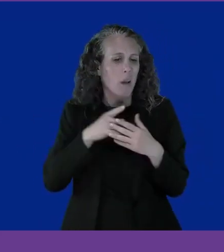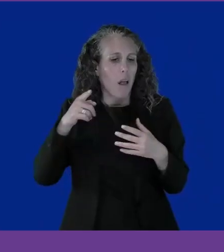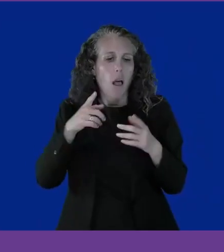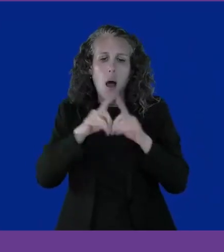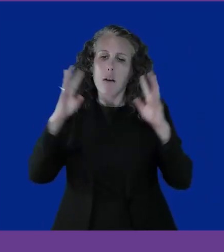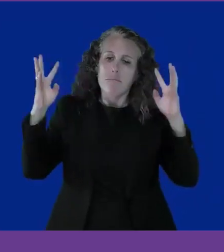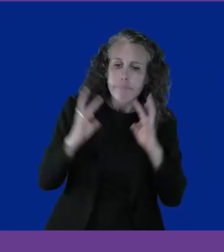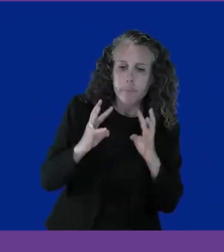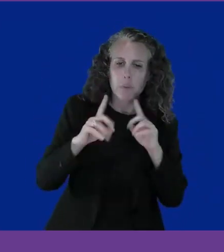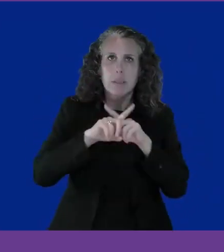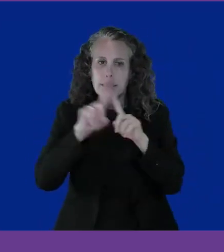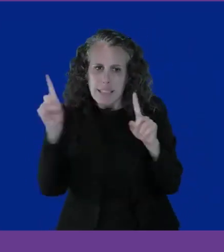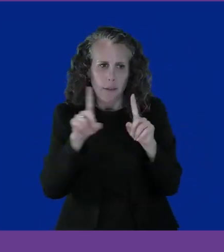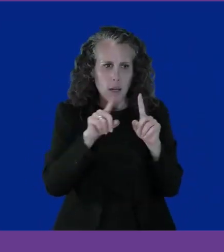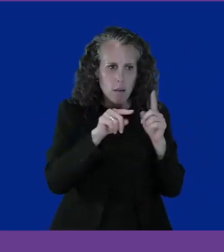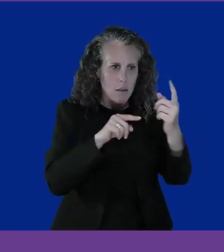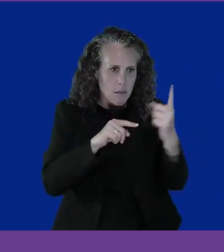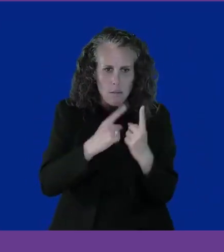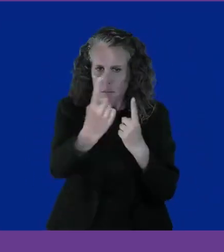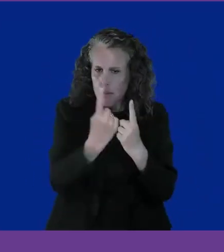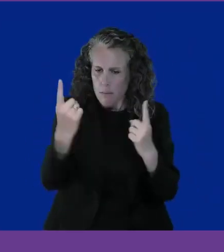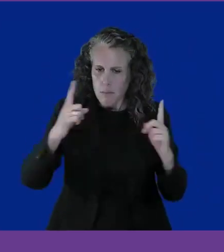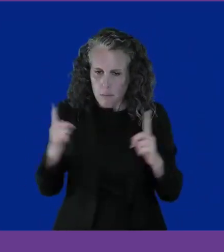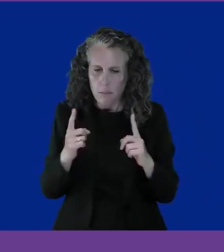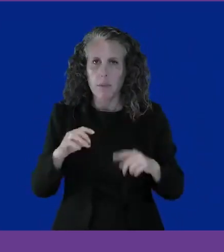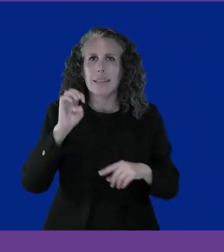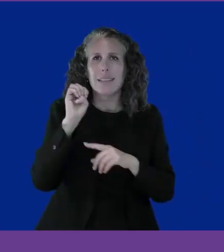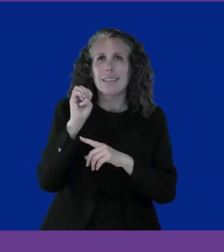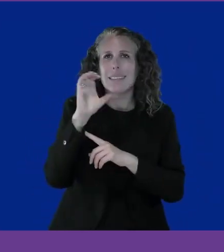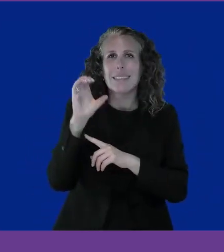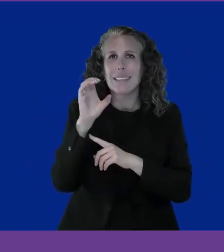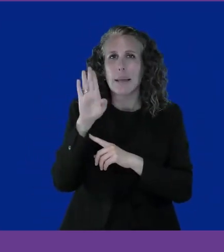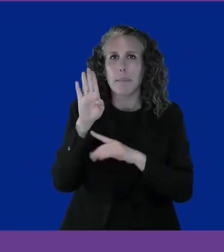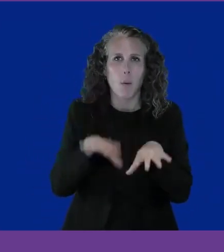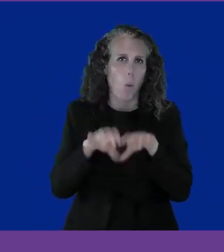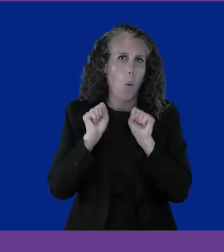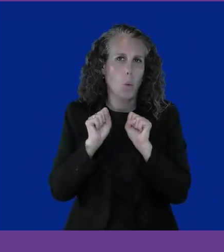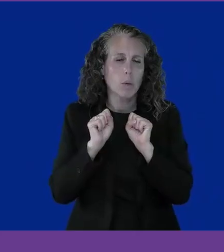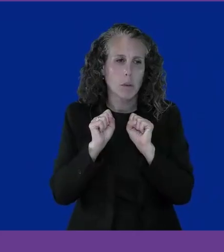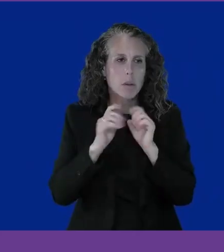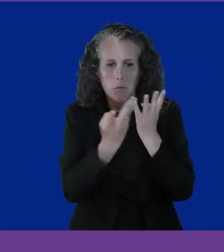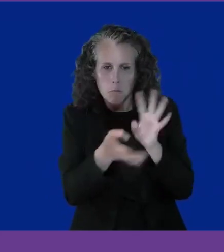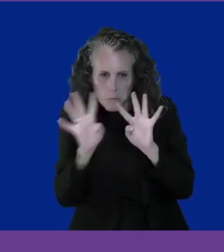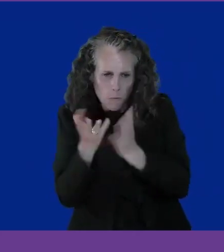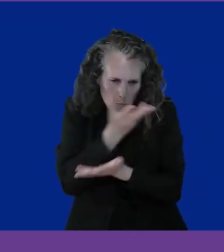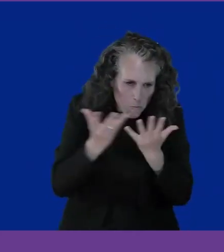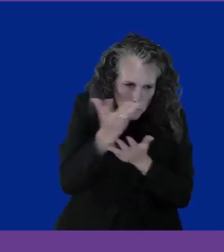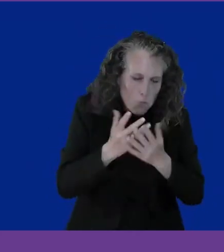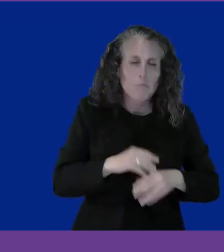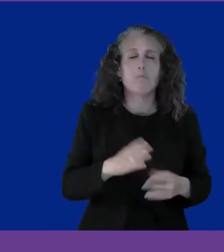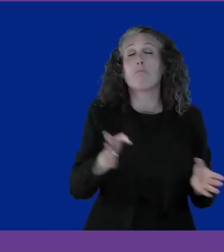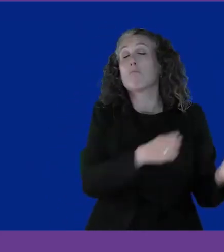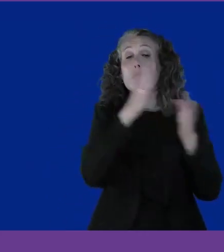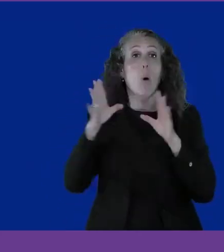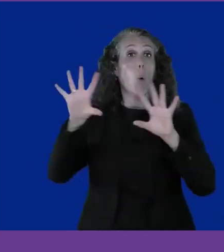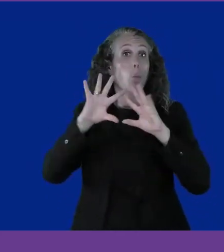of different stakeholders hosted by the ECB. There was a dedicated workshop